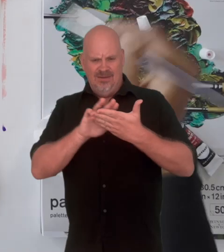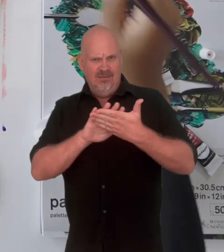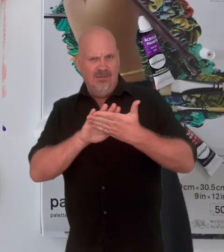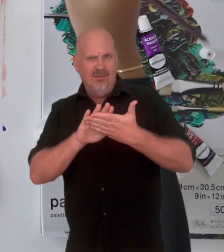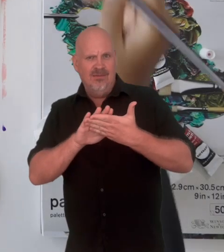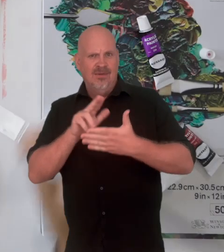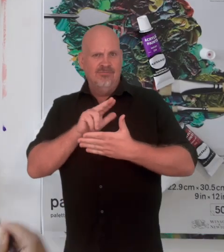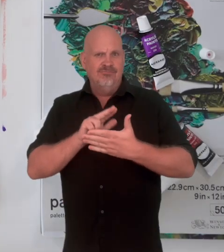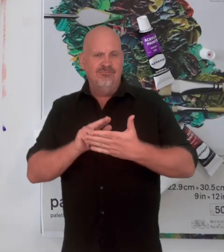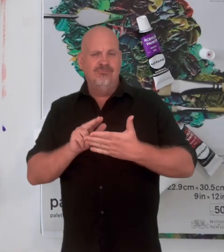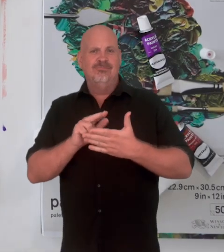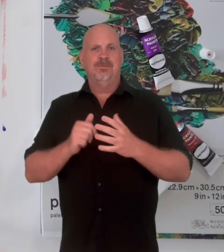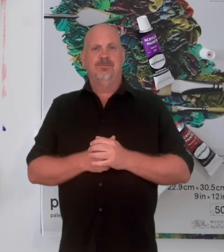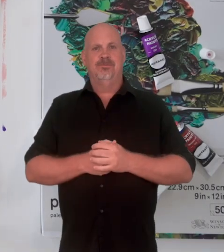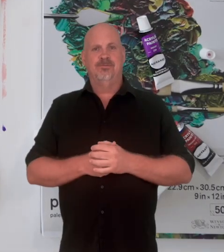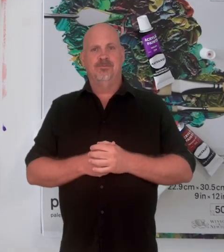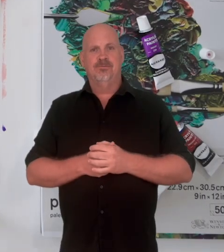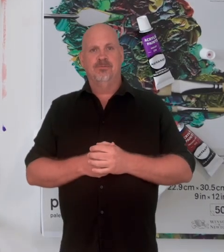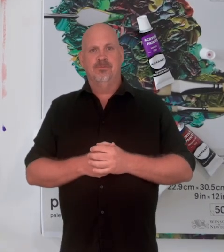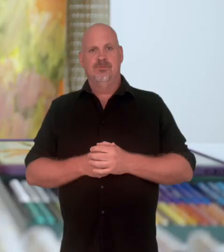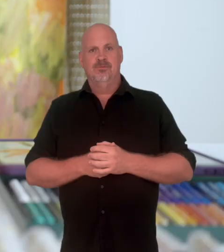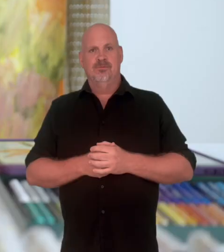And it doesn't have to be smooth.